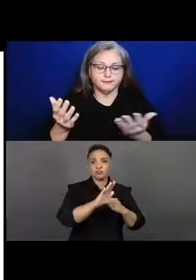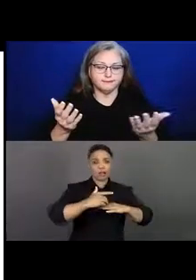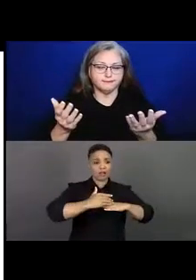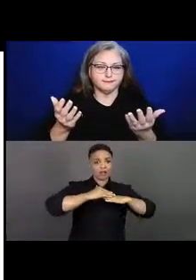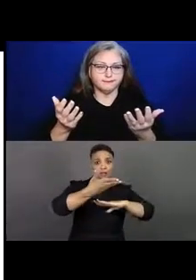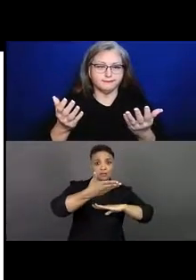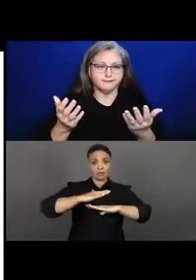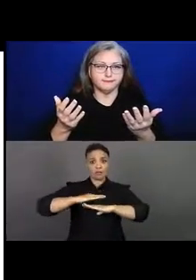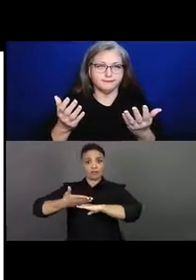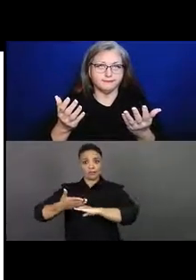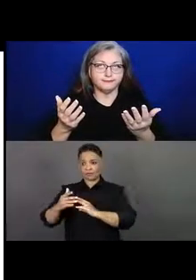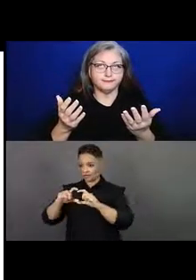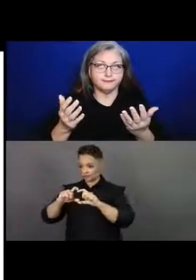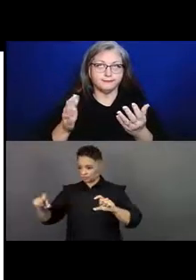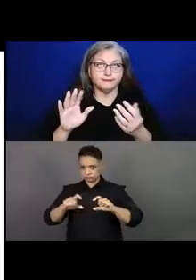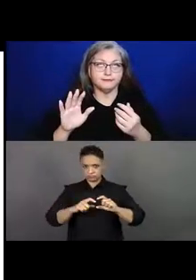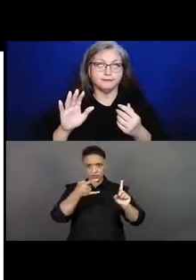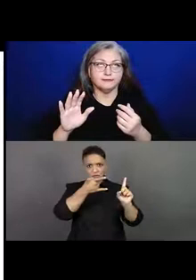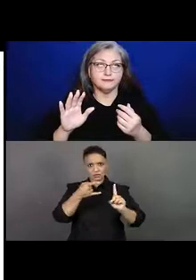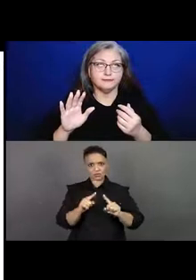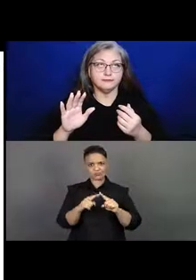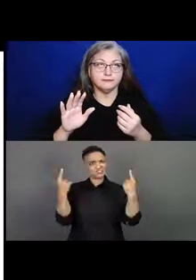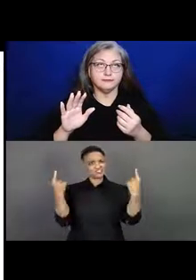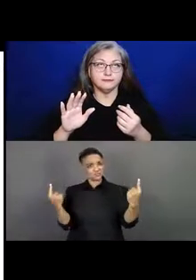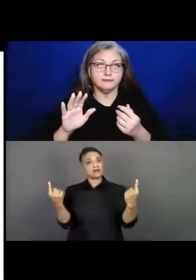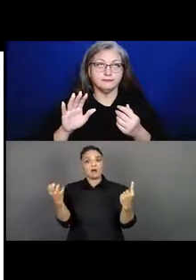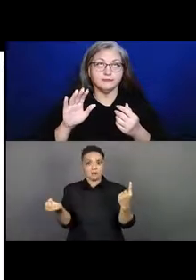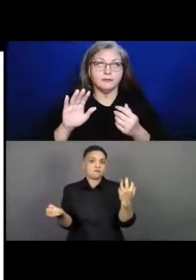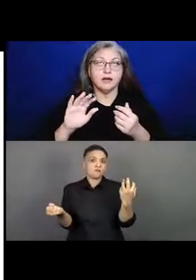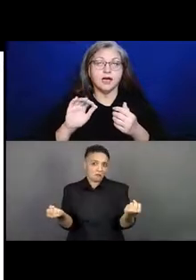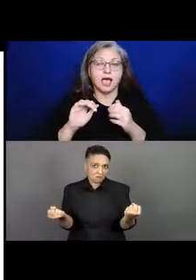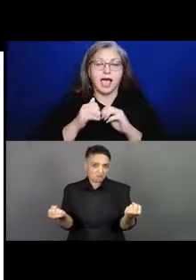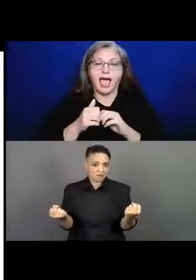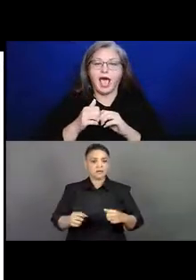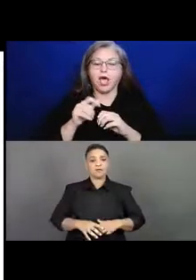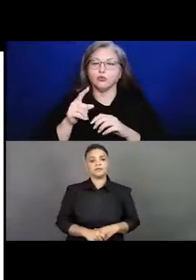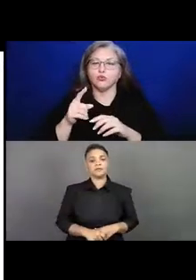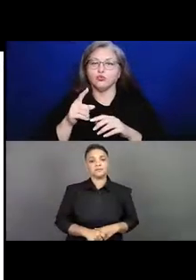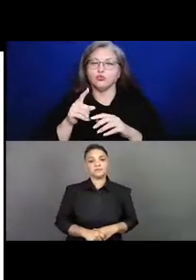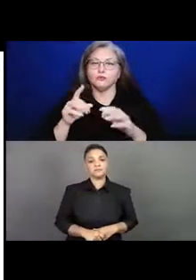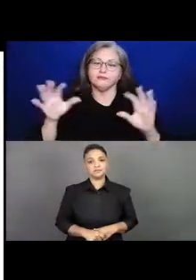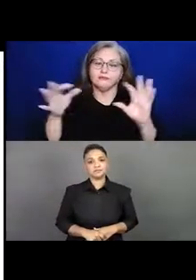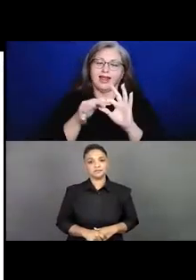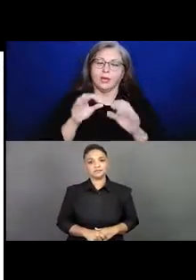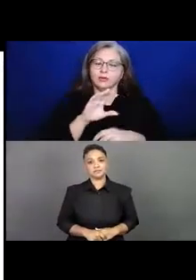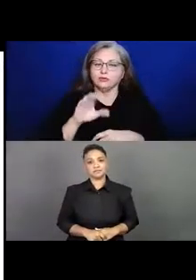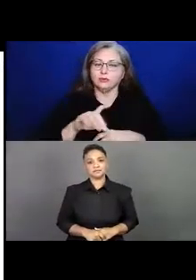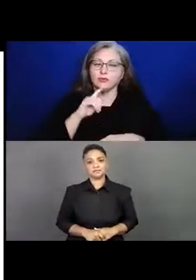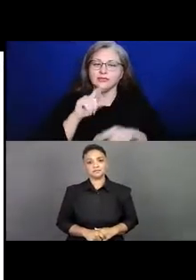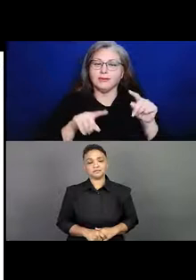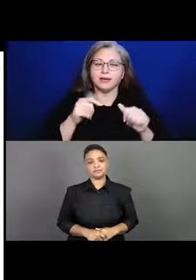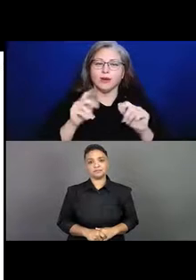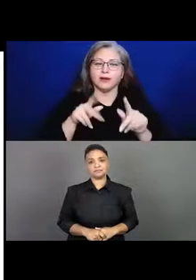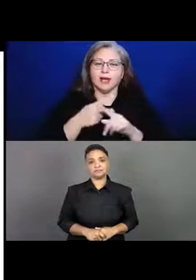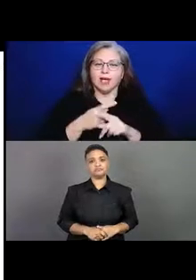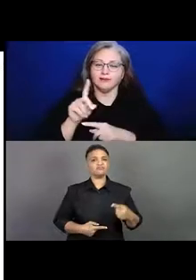on how you are able to access Zoom. It varies from device to